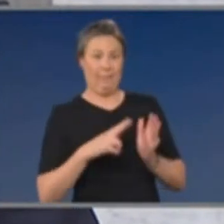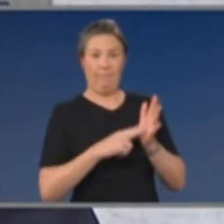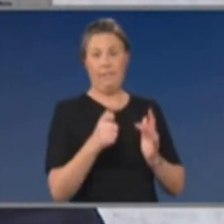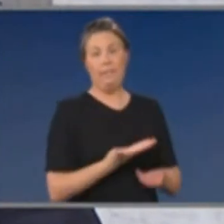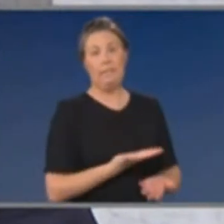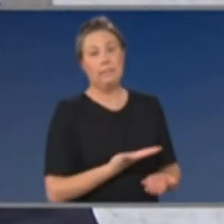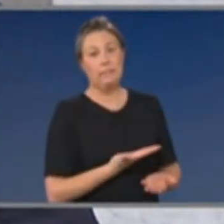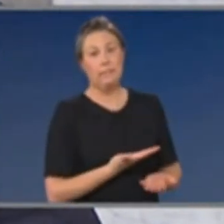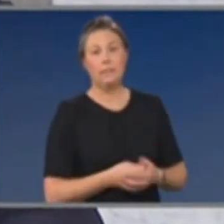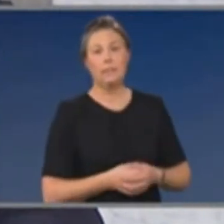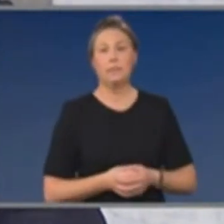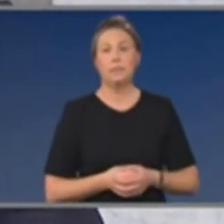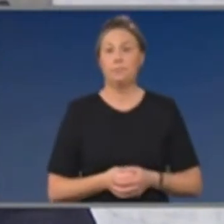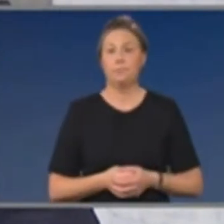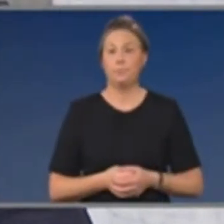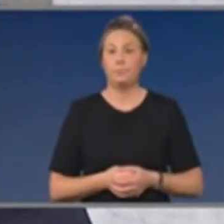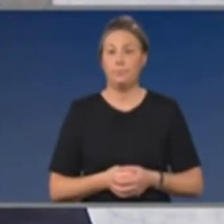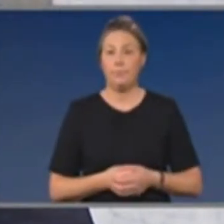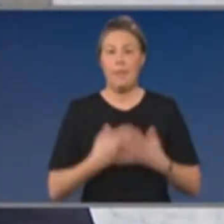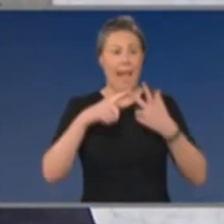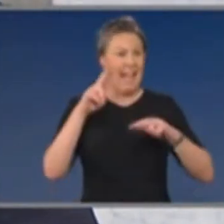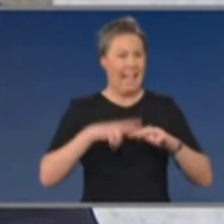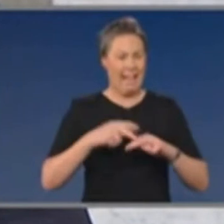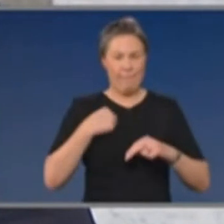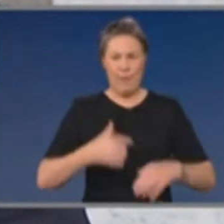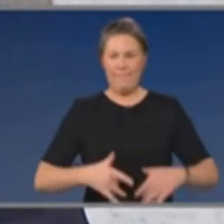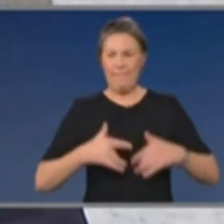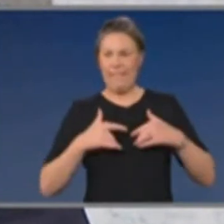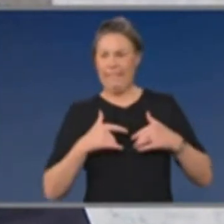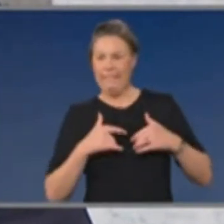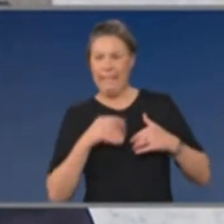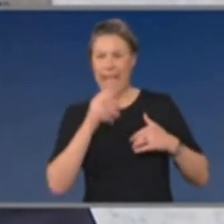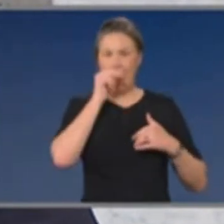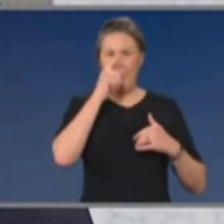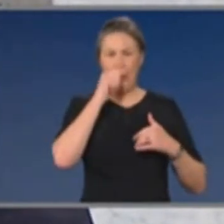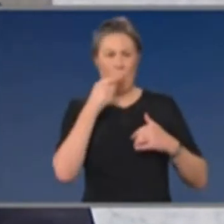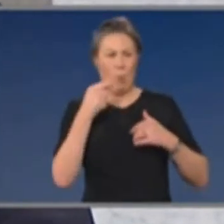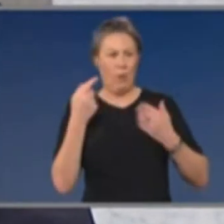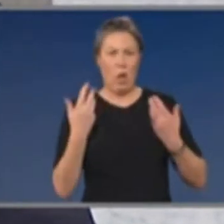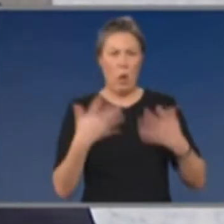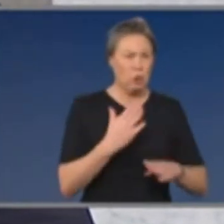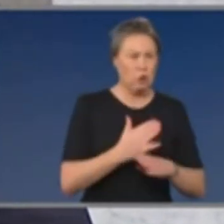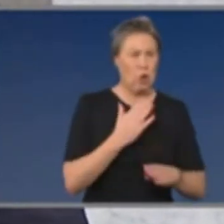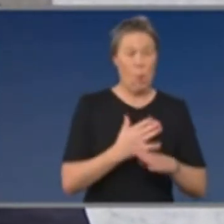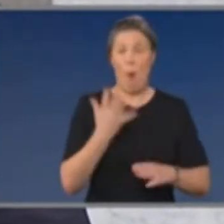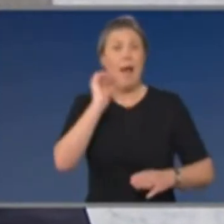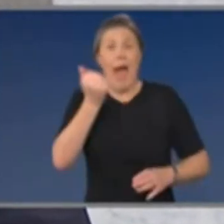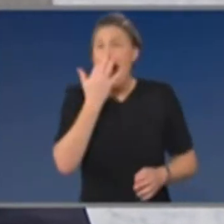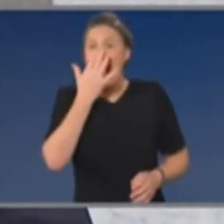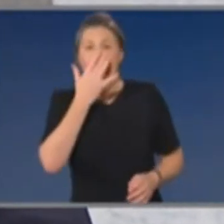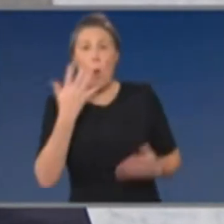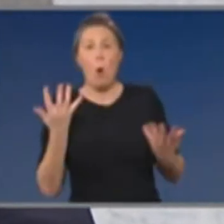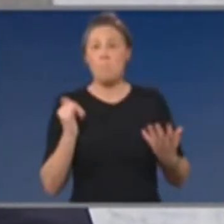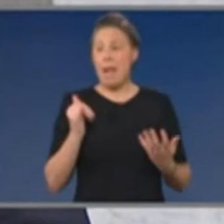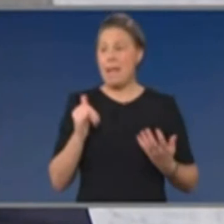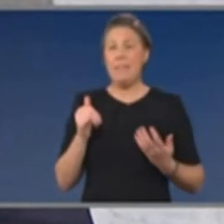closely. But where there is a need to further invest to support young people or people of any age as they're looking to